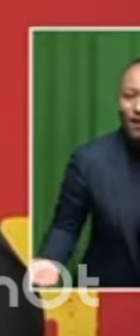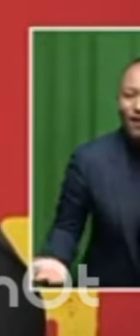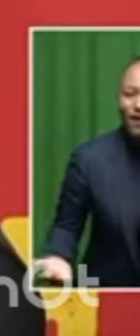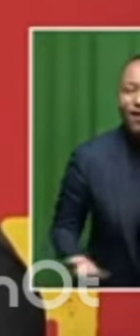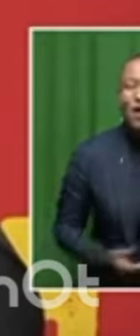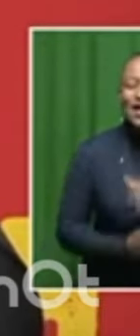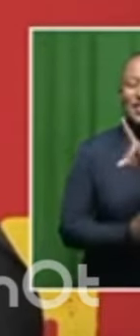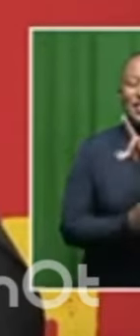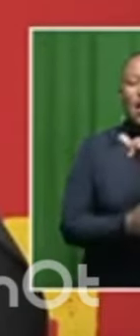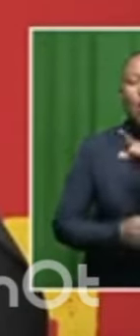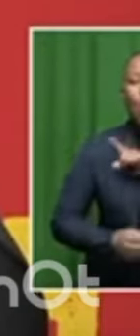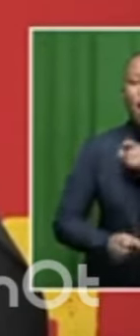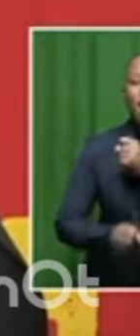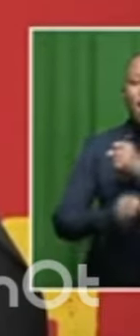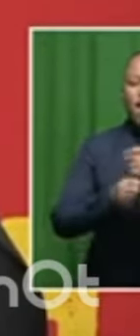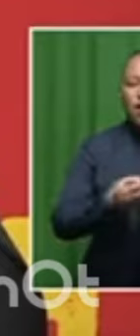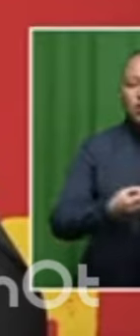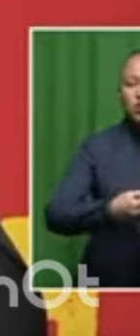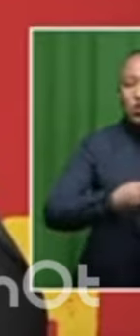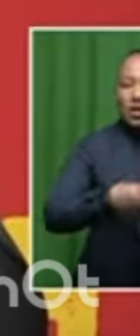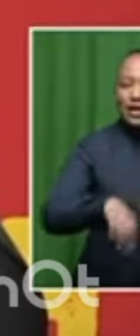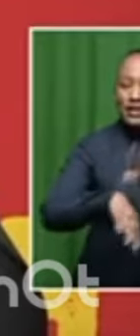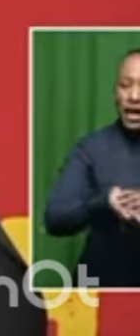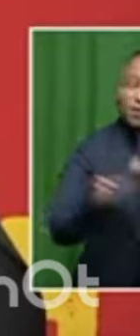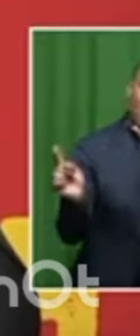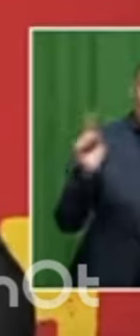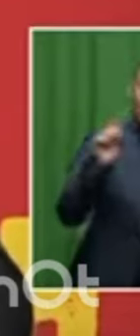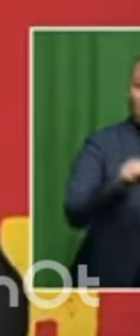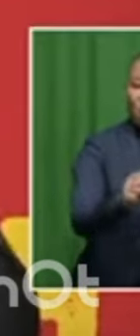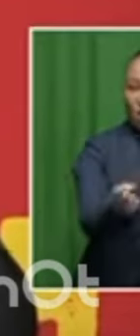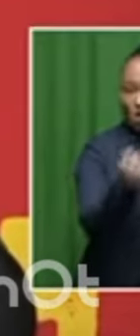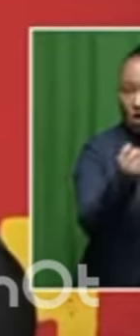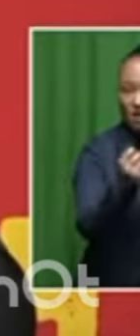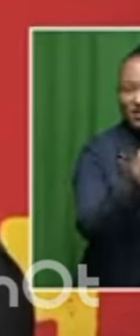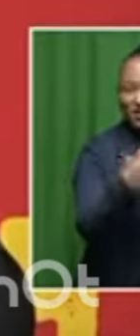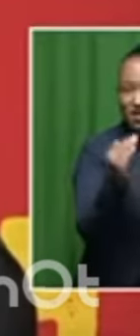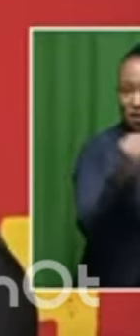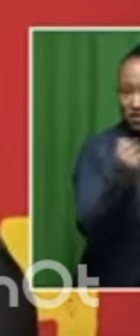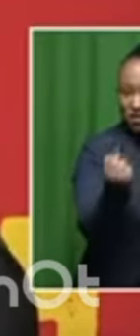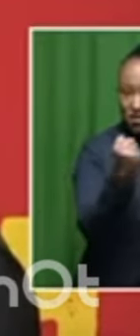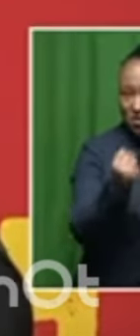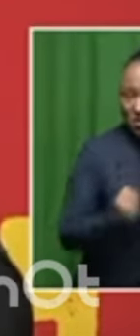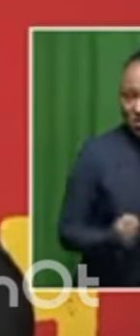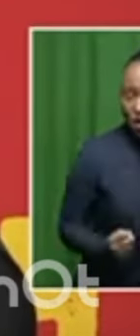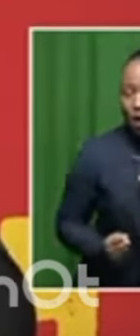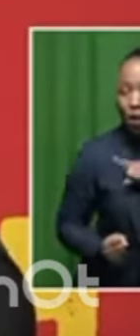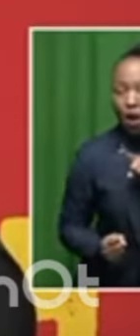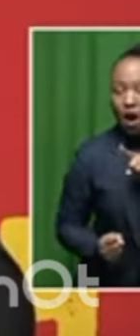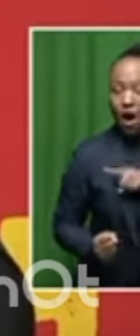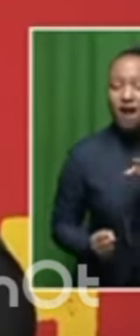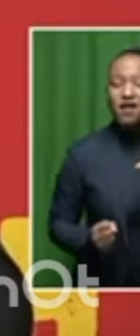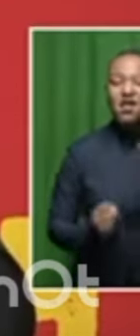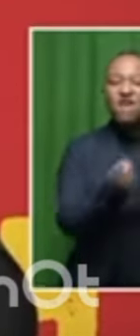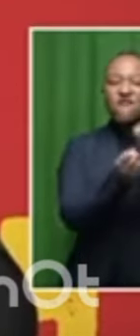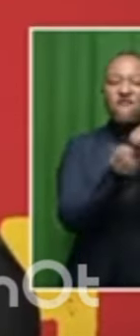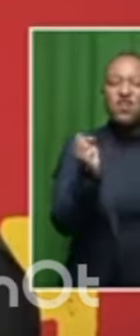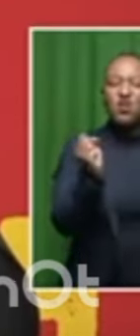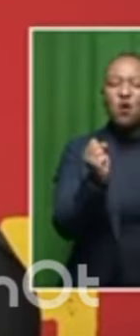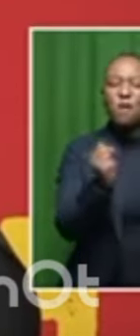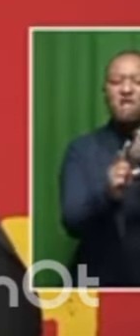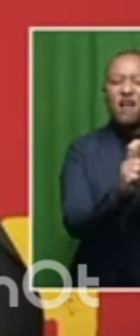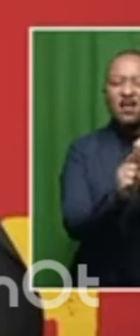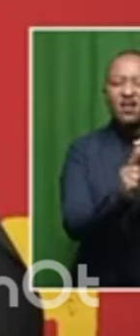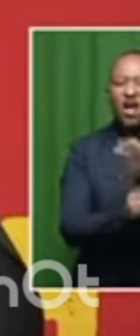the money from VBS, which is the money for the poor. His critic says that if really he's fighting for the poor of the poorest of South